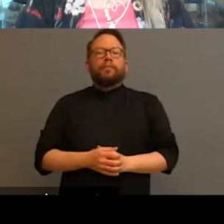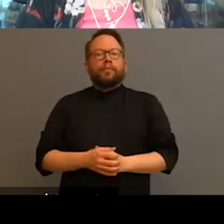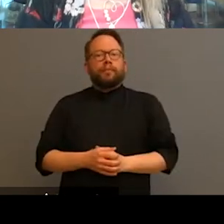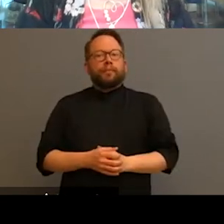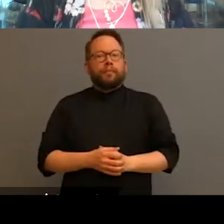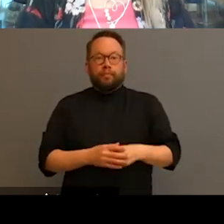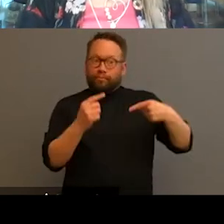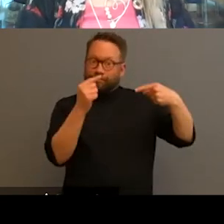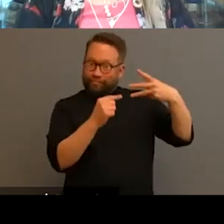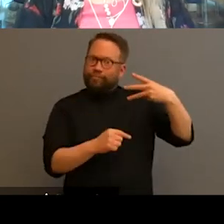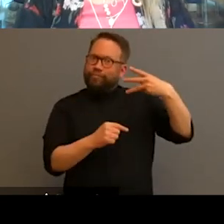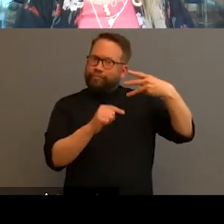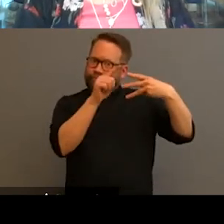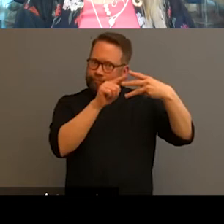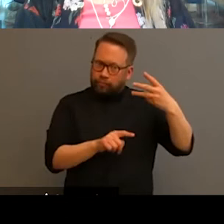goal.